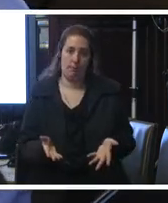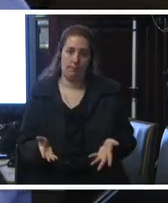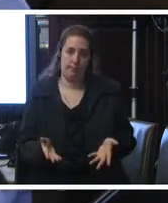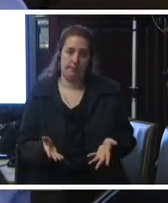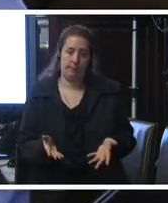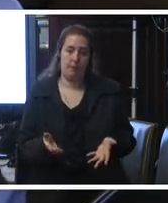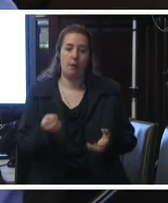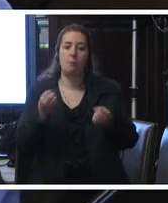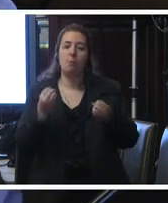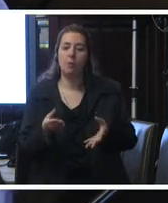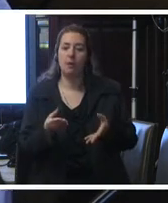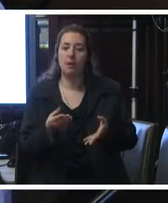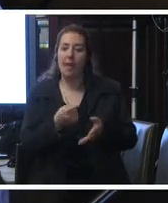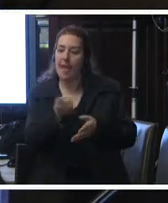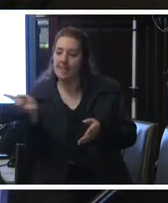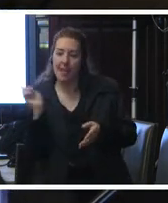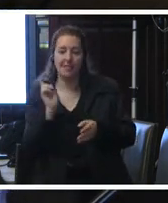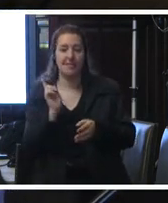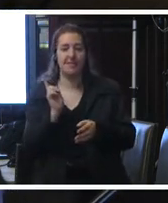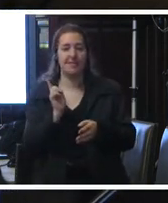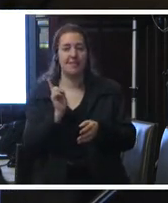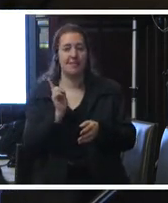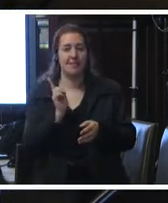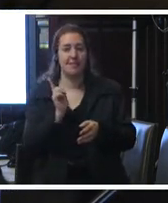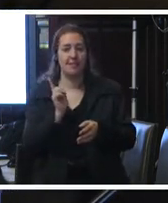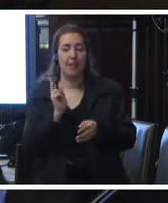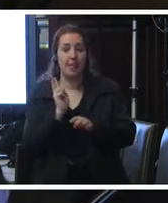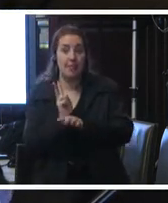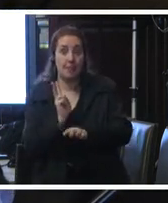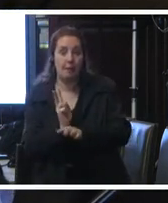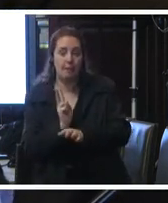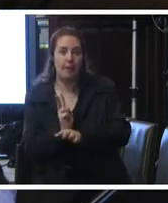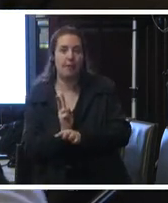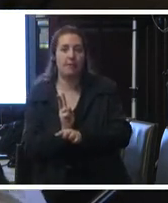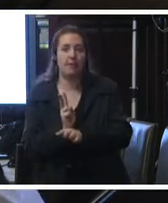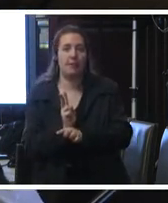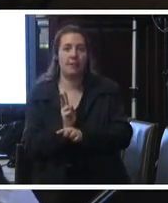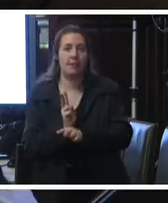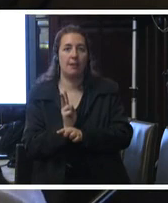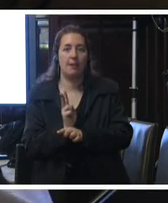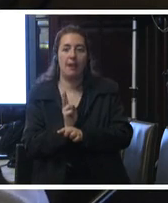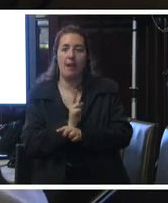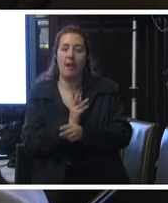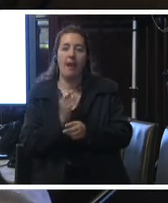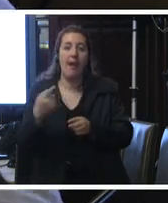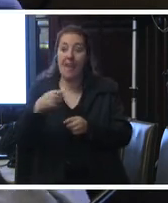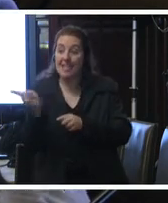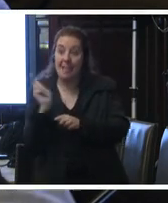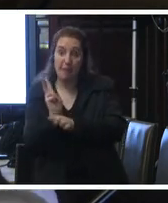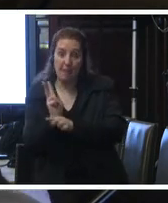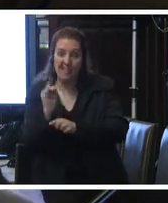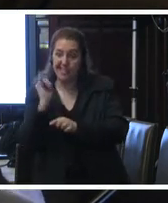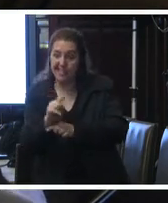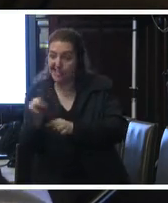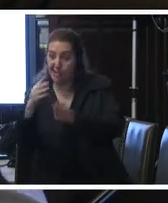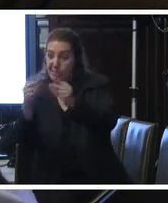bar to or attempted bars to what the states are doing in destroying not only our persons, but